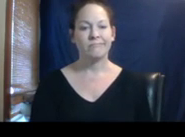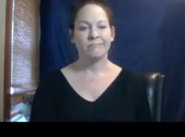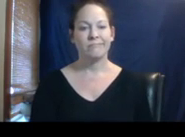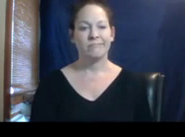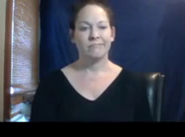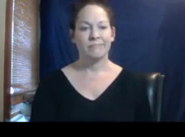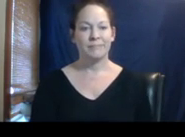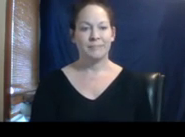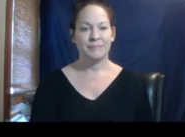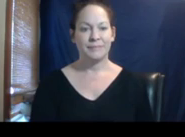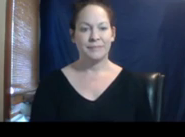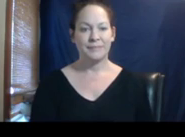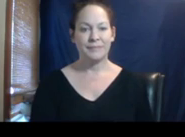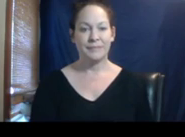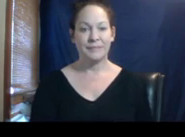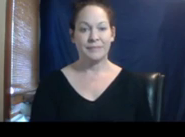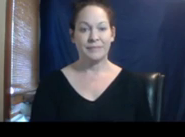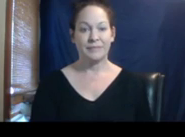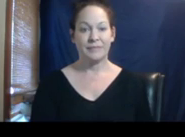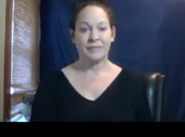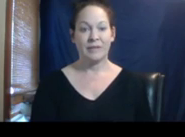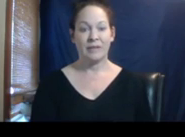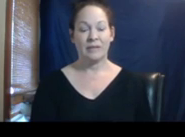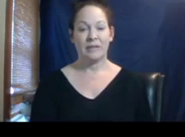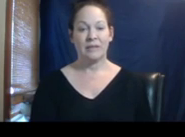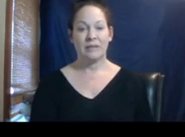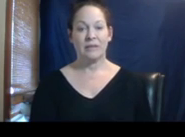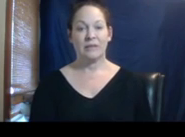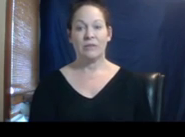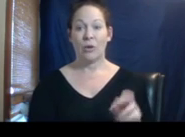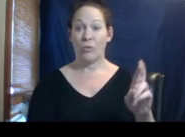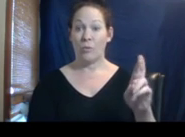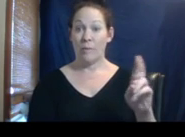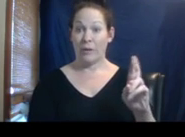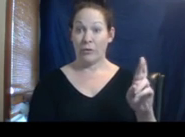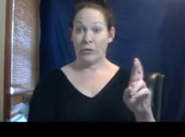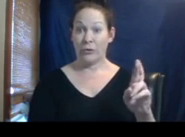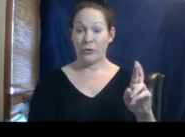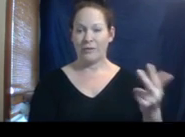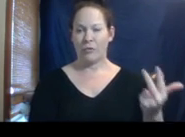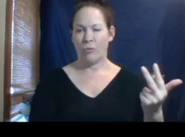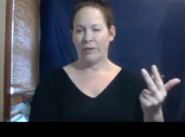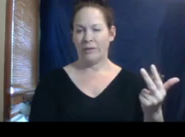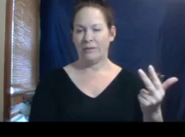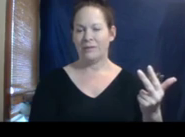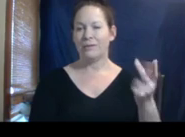And for the remainder theorem, all it's telling me is the remainder. And in this case, it's just a number.